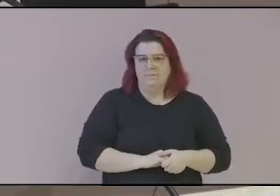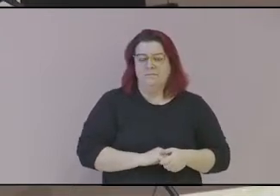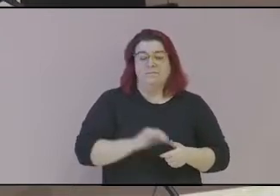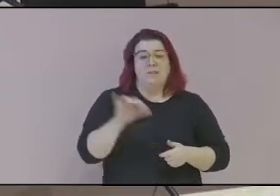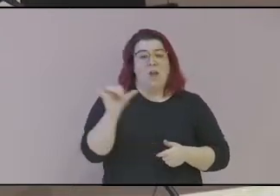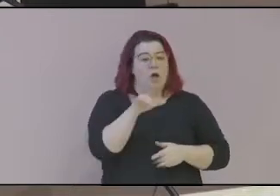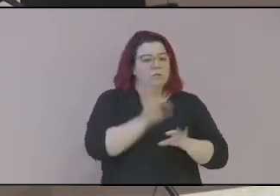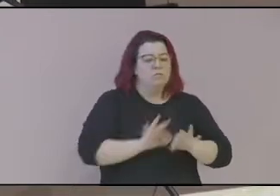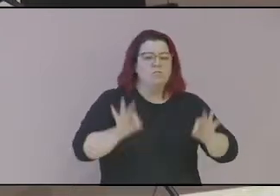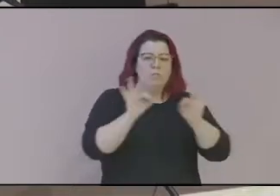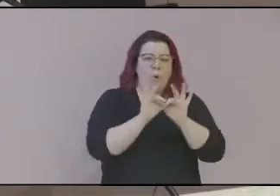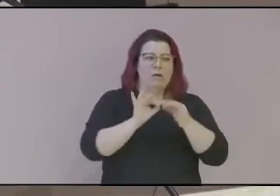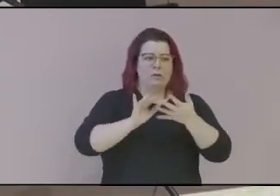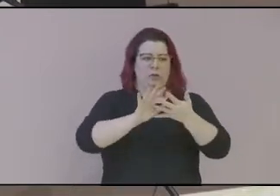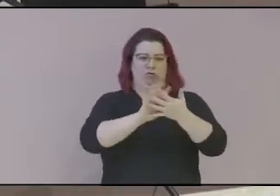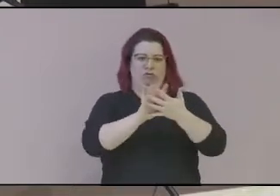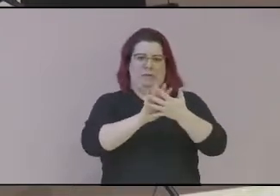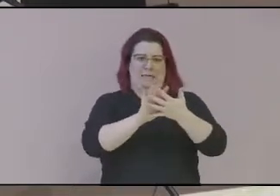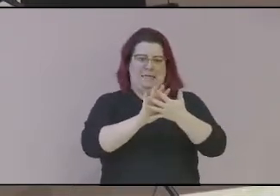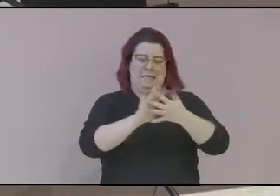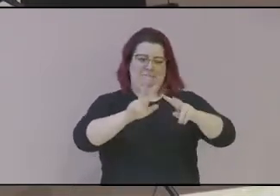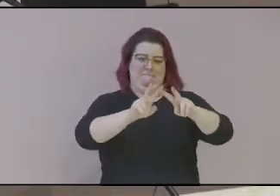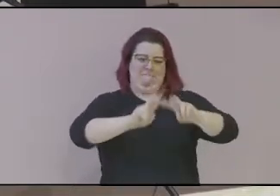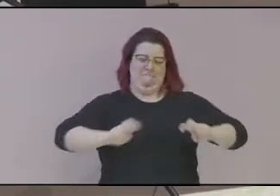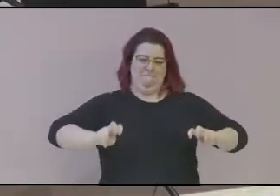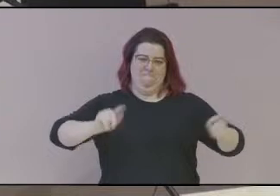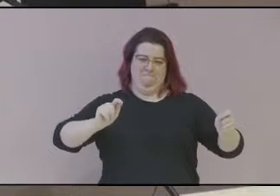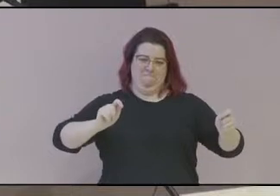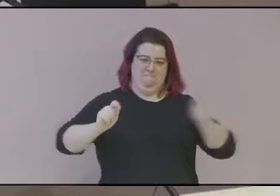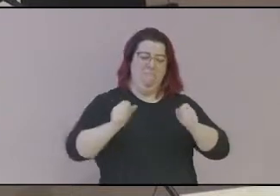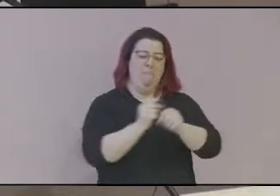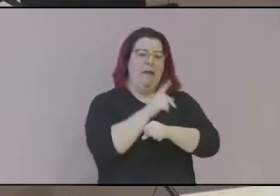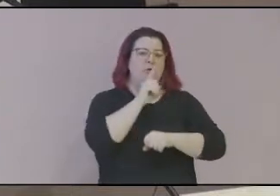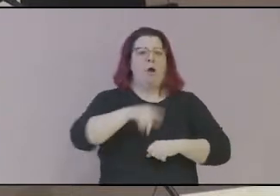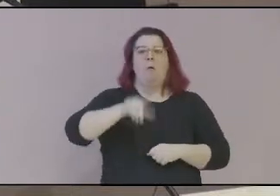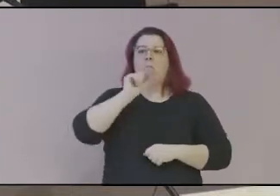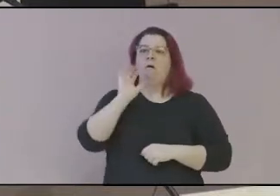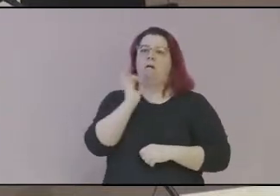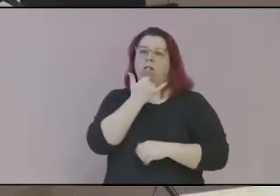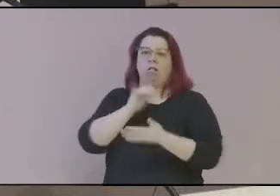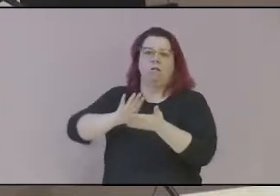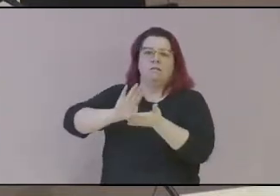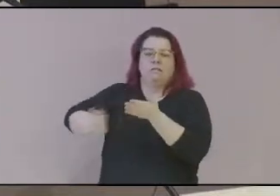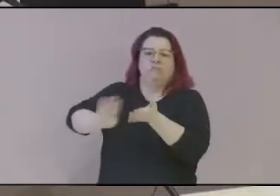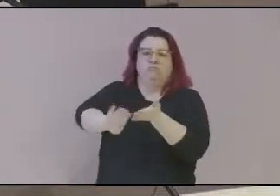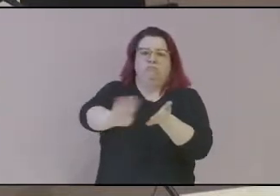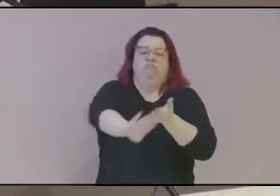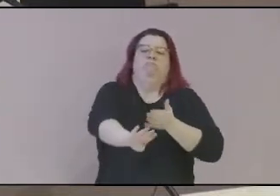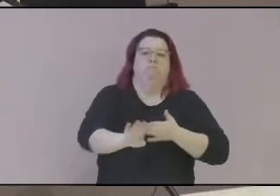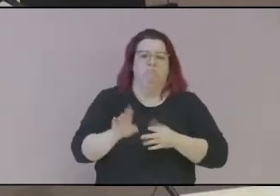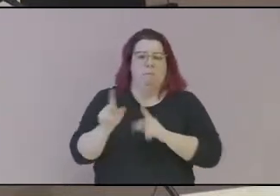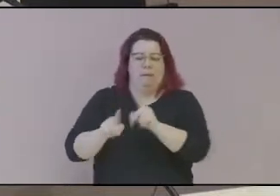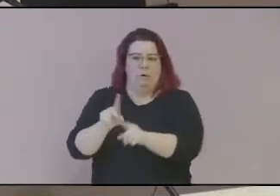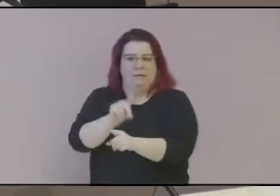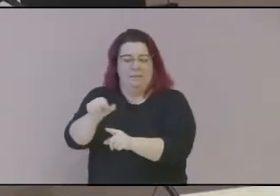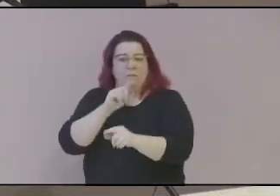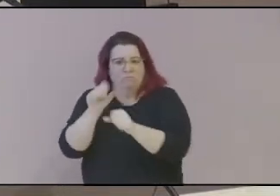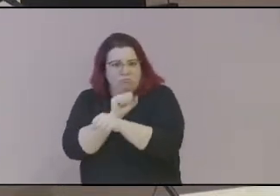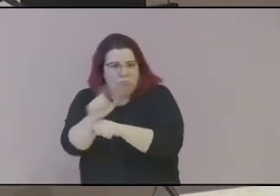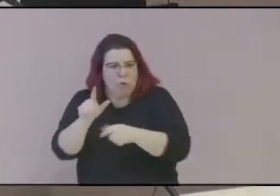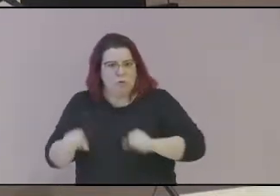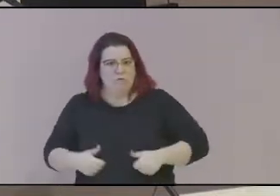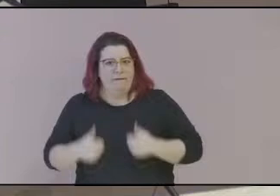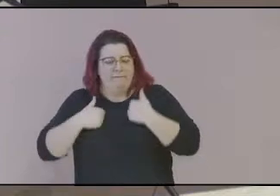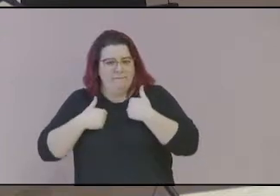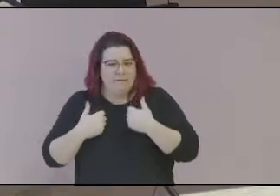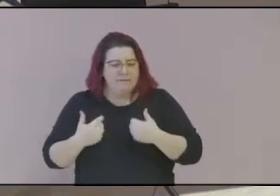with disabilities. Our preferred standard, his teams, would be survival just to hospital discharge. As another example